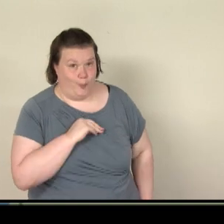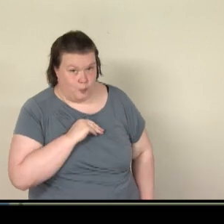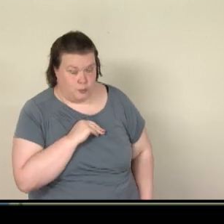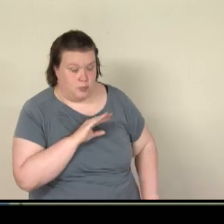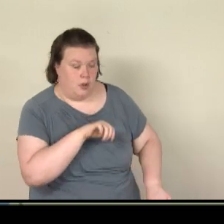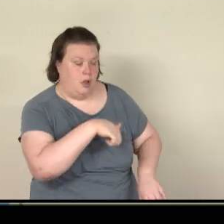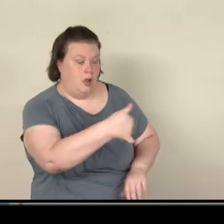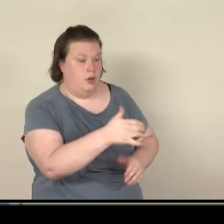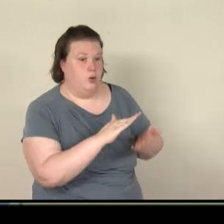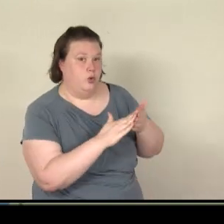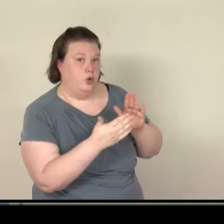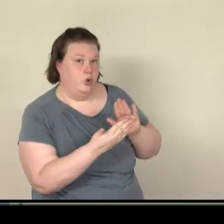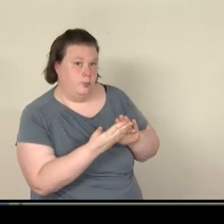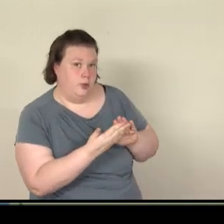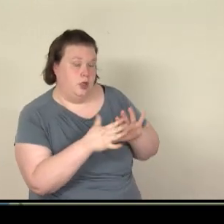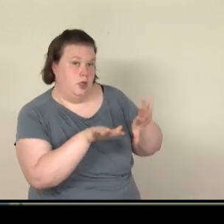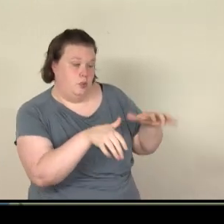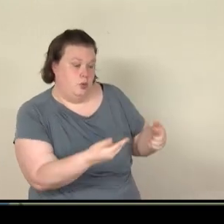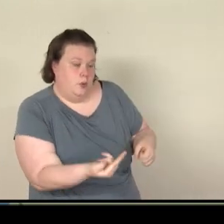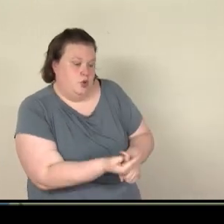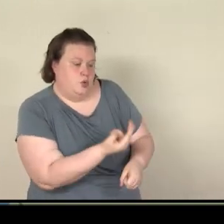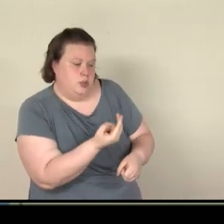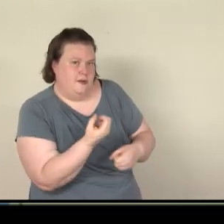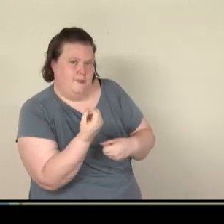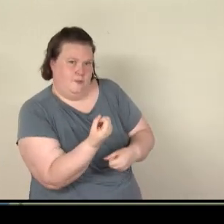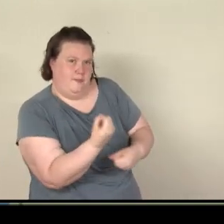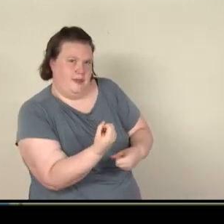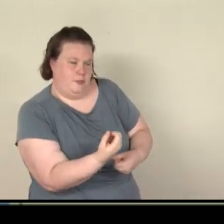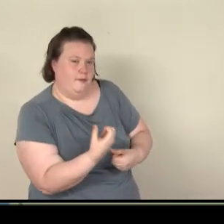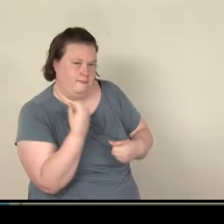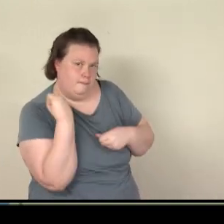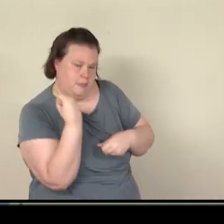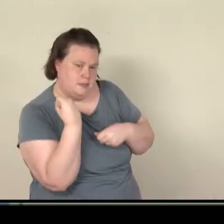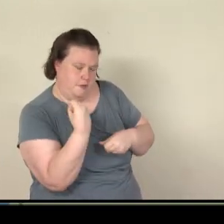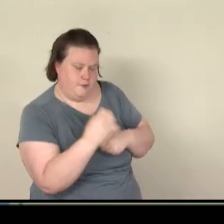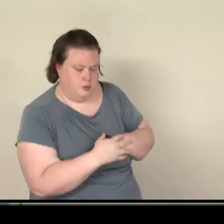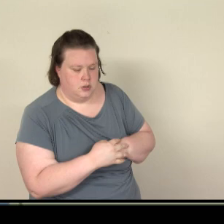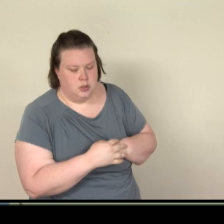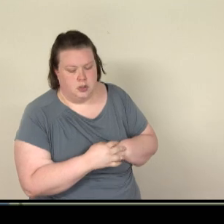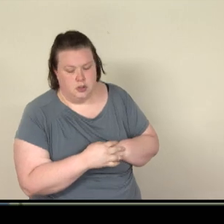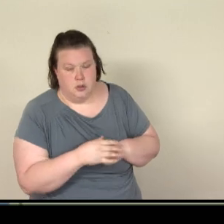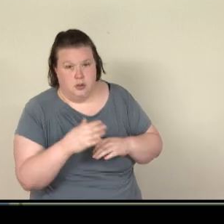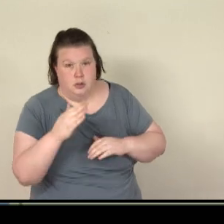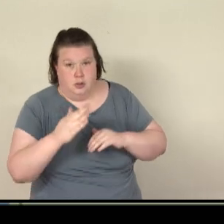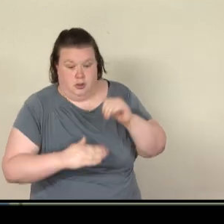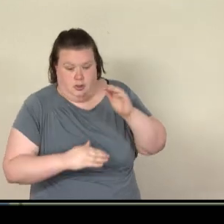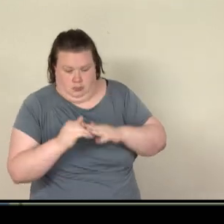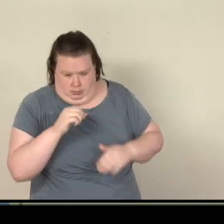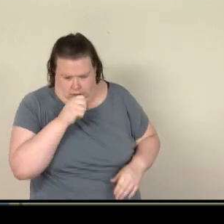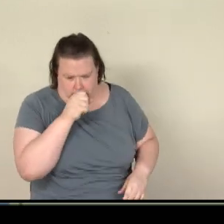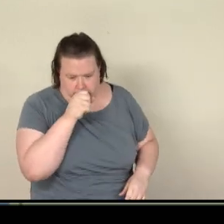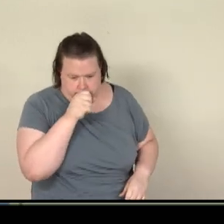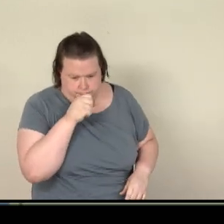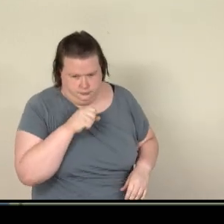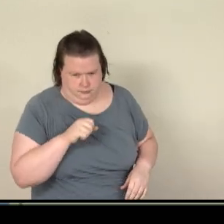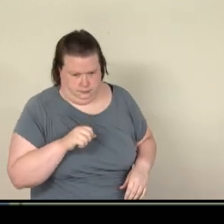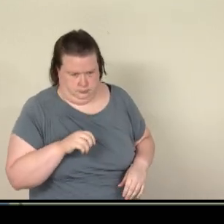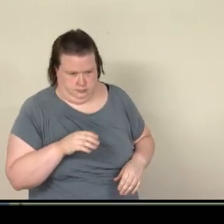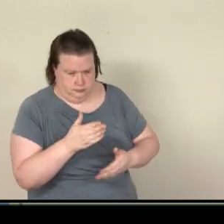community group is using it for some baseball fields. So we're proposing that during construction, we utilize part of